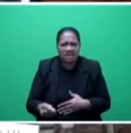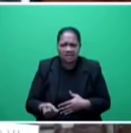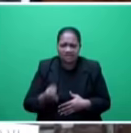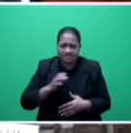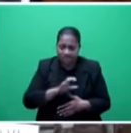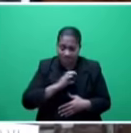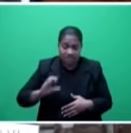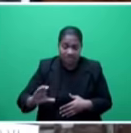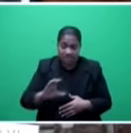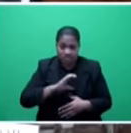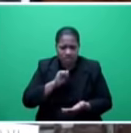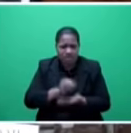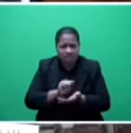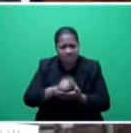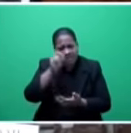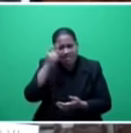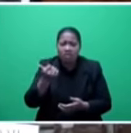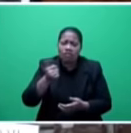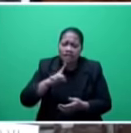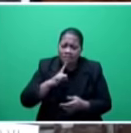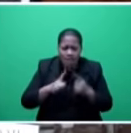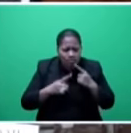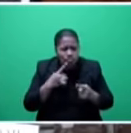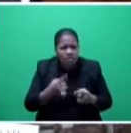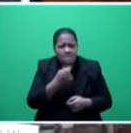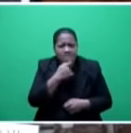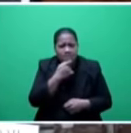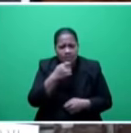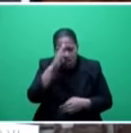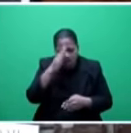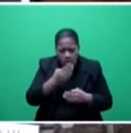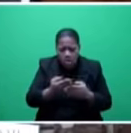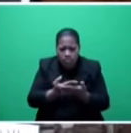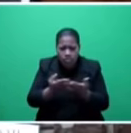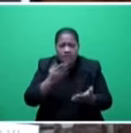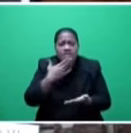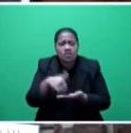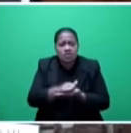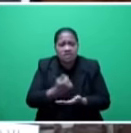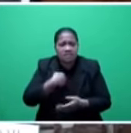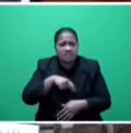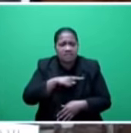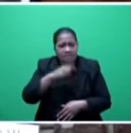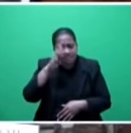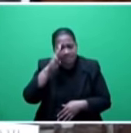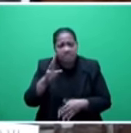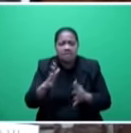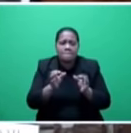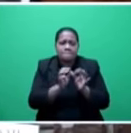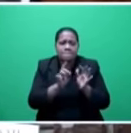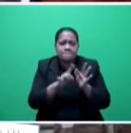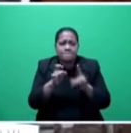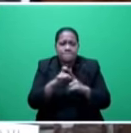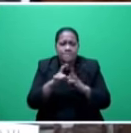understanding, and I mention a few. I hope they will forgive me, Mr. Beddoes, Mr. Narumbe, Professor Wadanase,